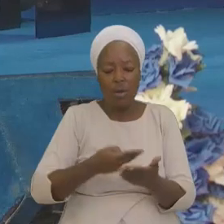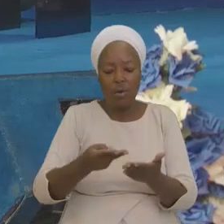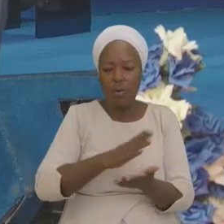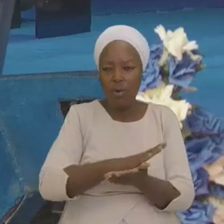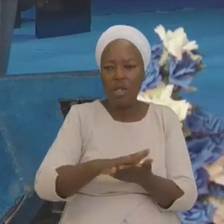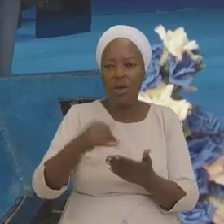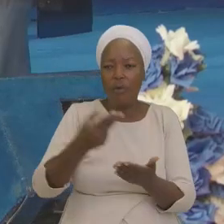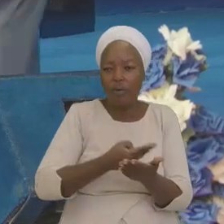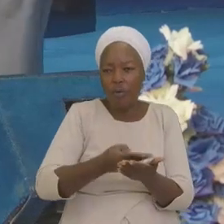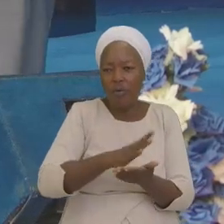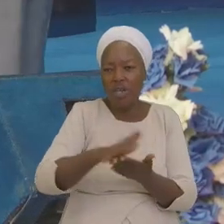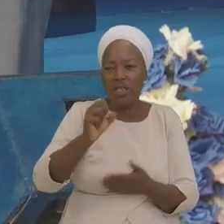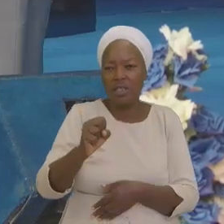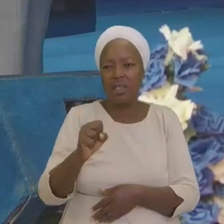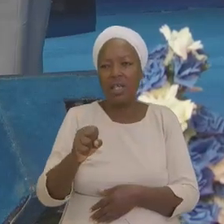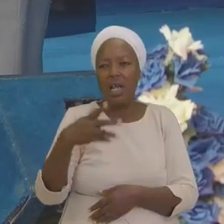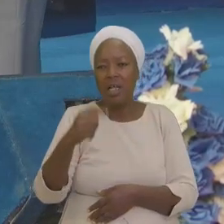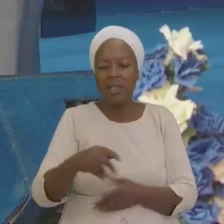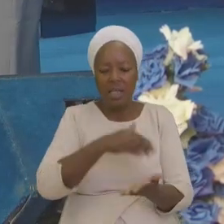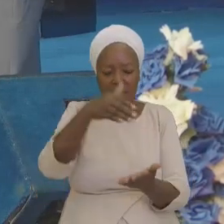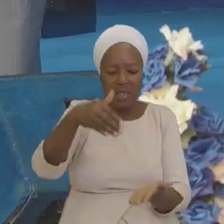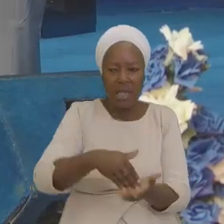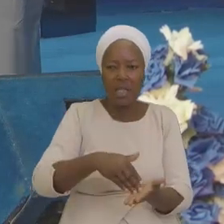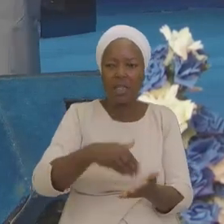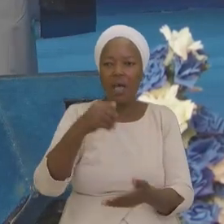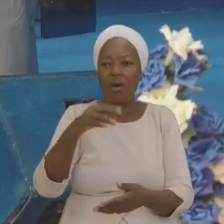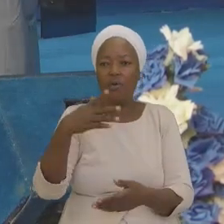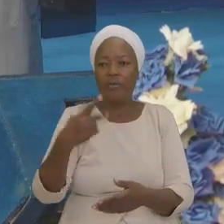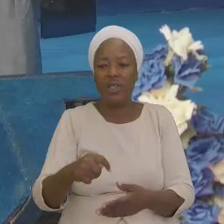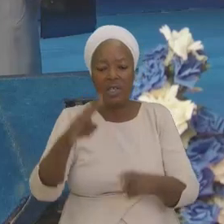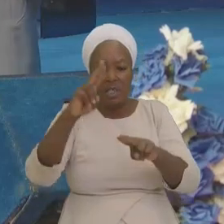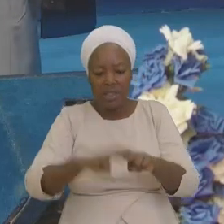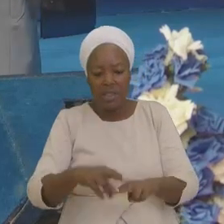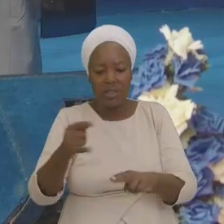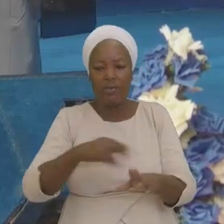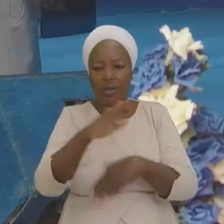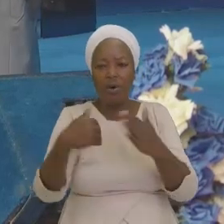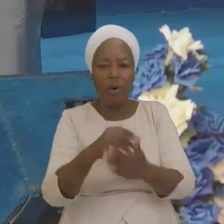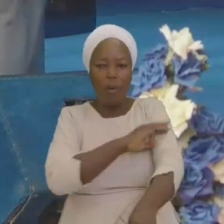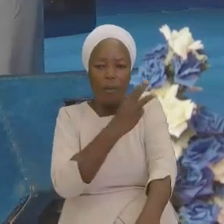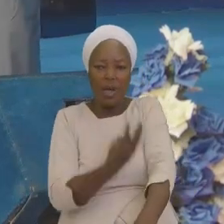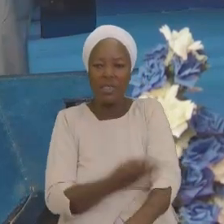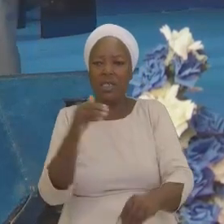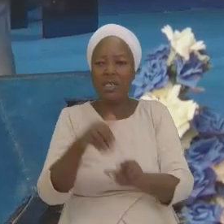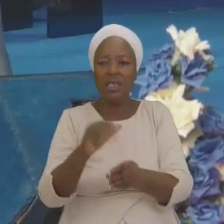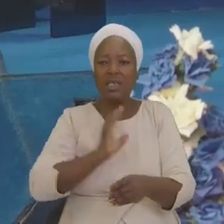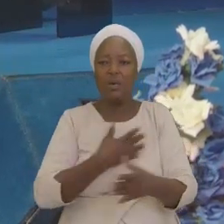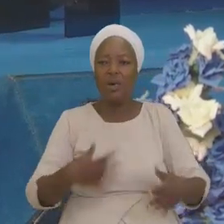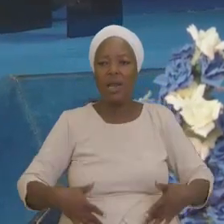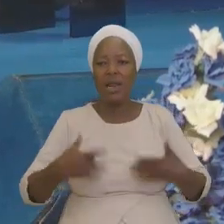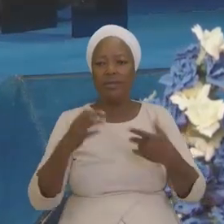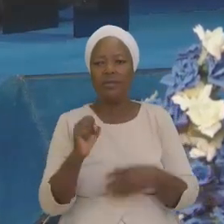holies, the center of the seat of the Almighty in our lives.